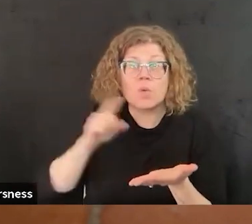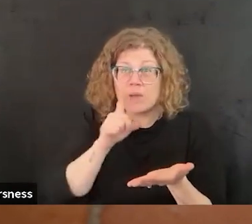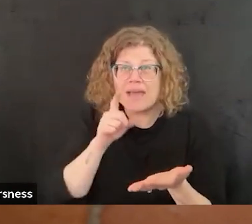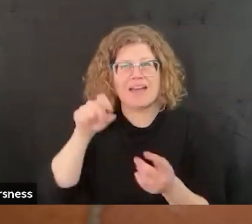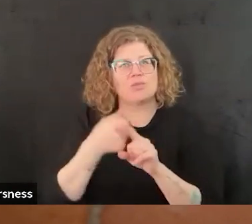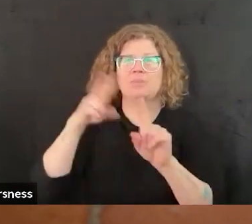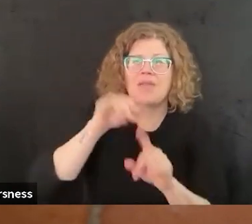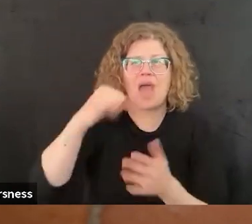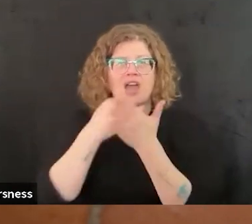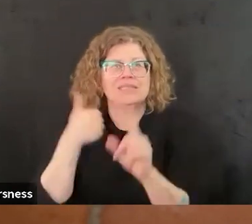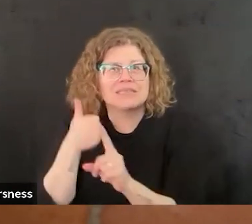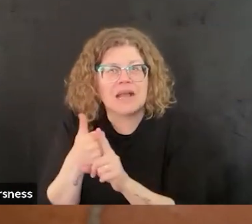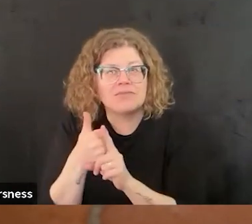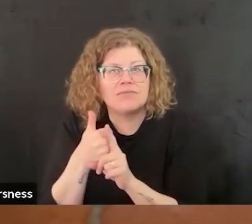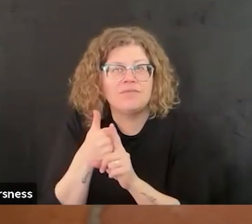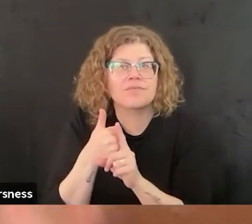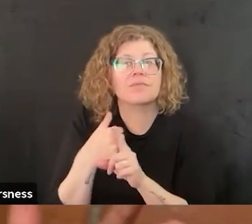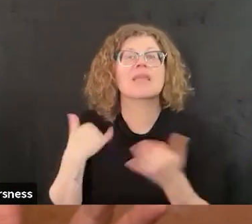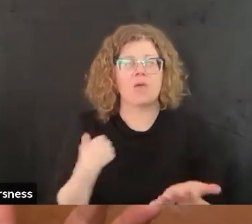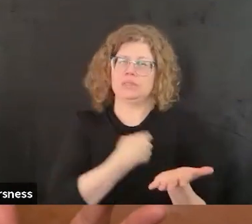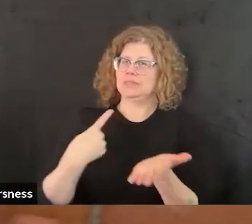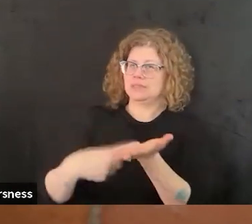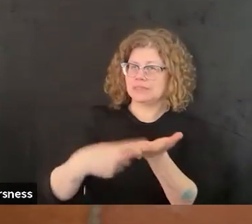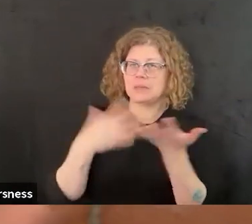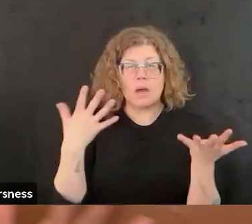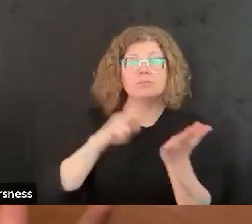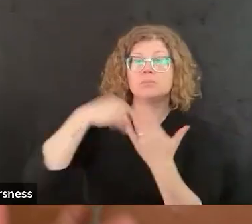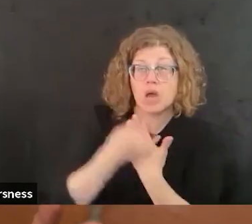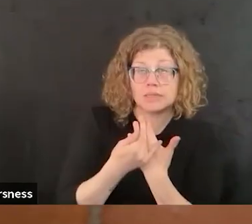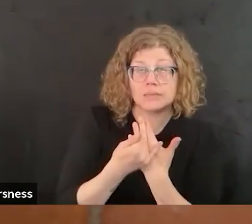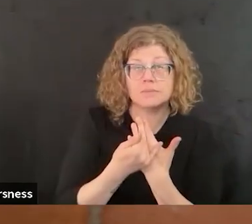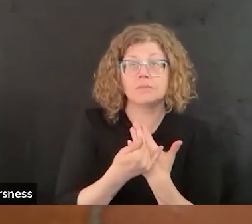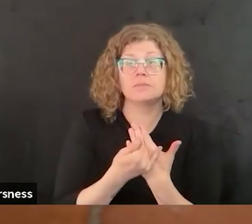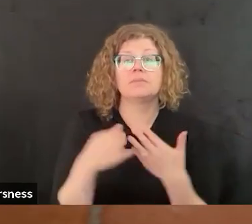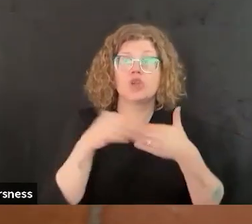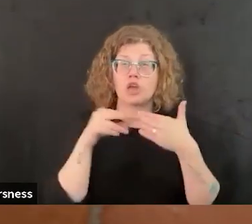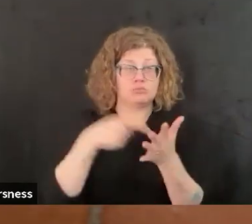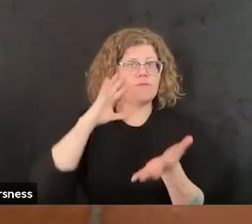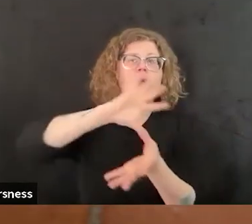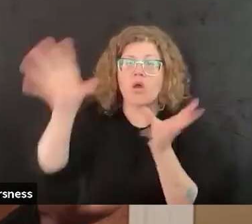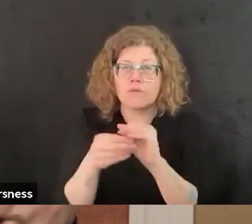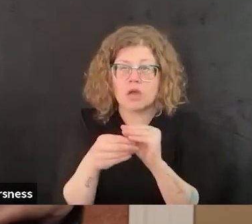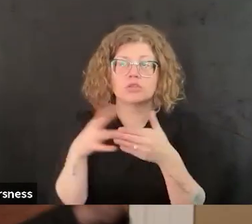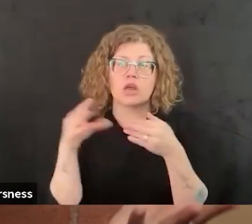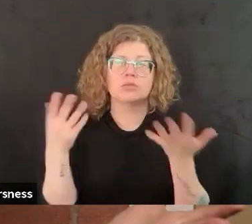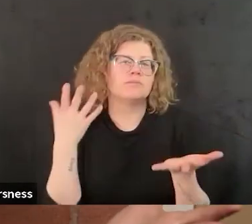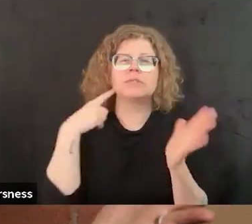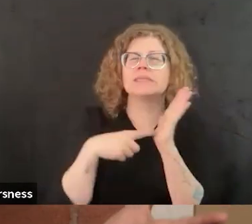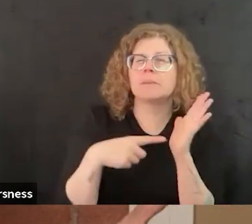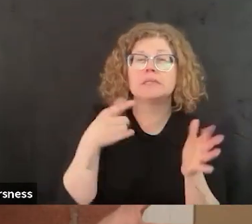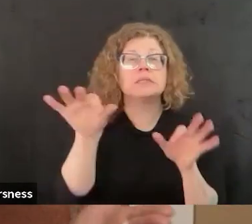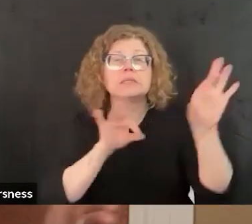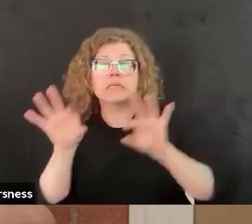project itself. So when we say project budget, we mean that overall amount of money. So for something